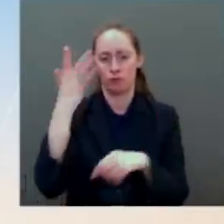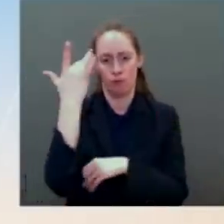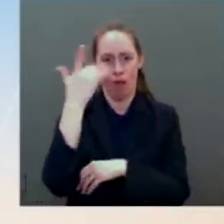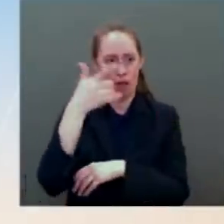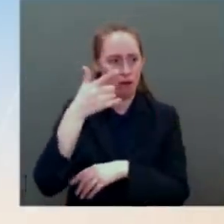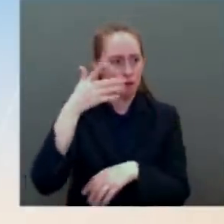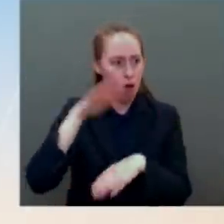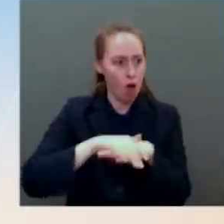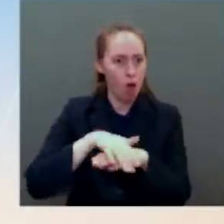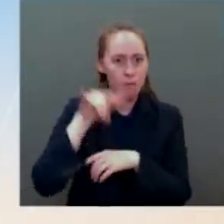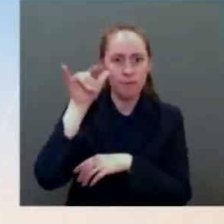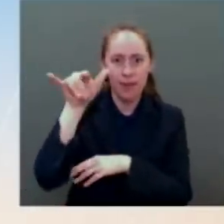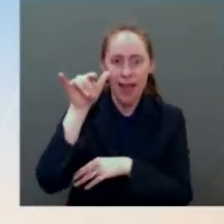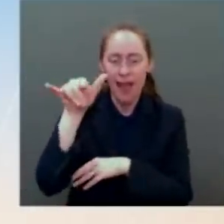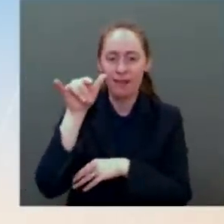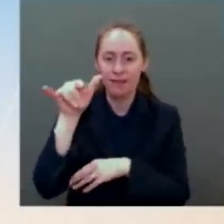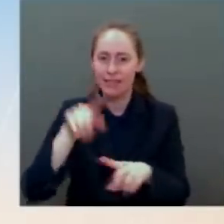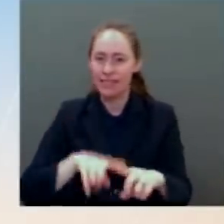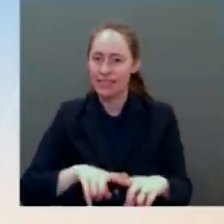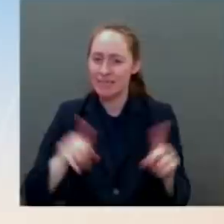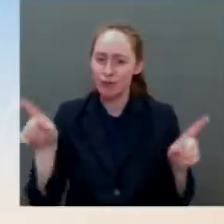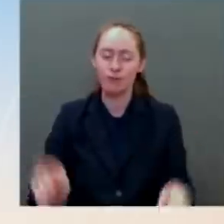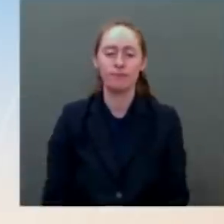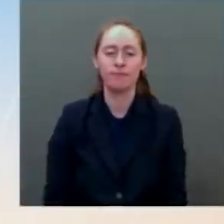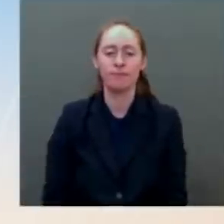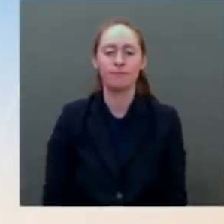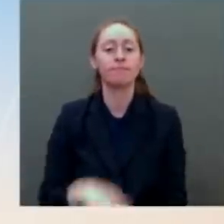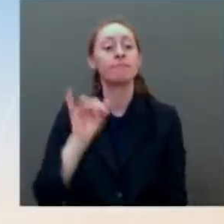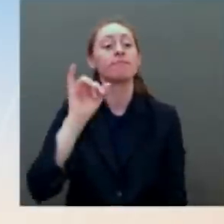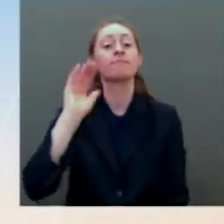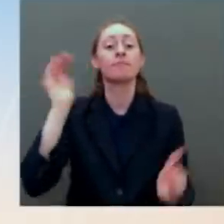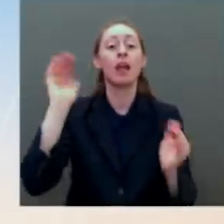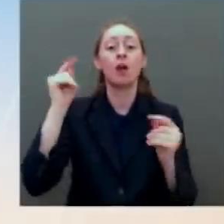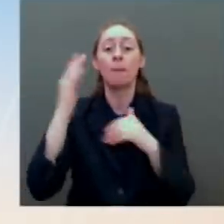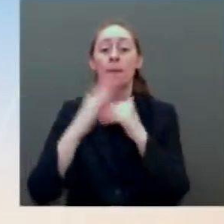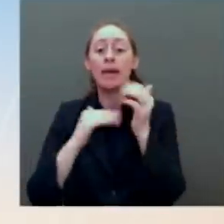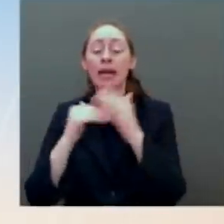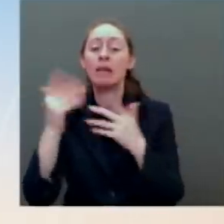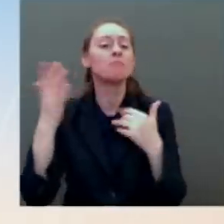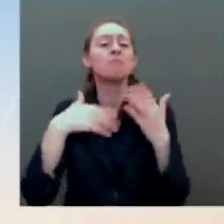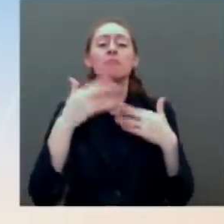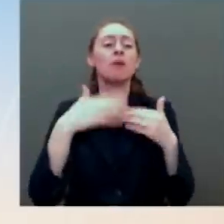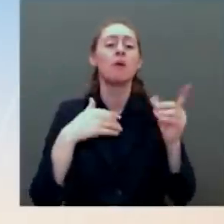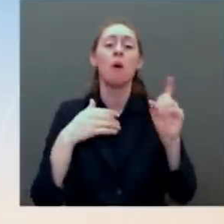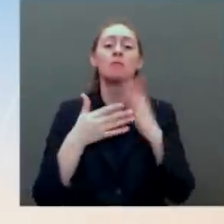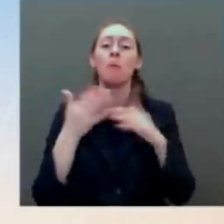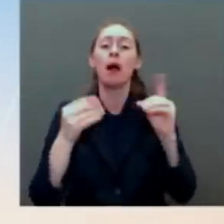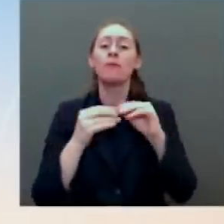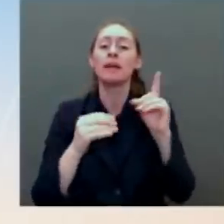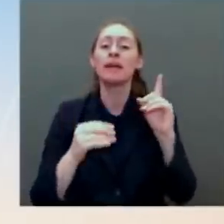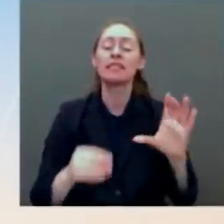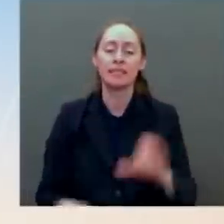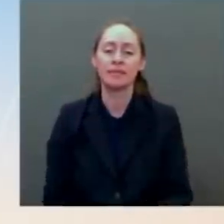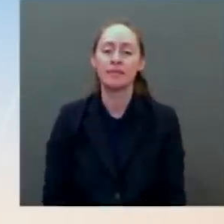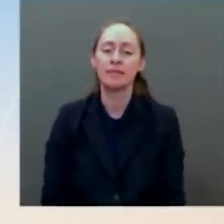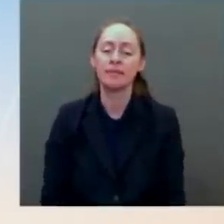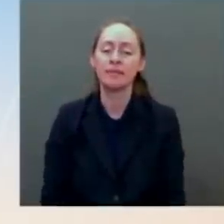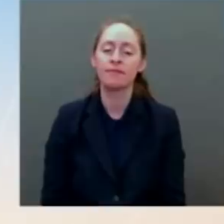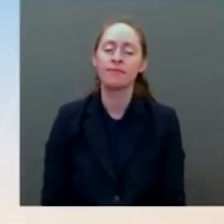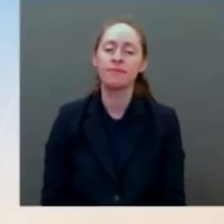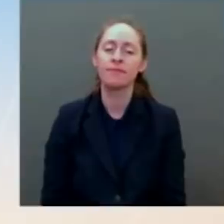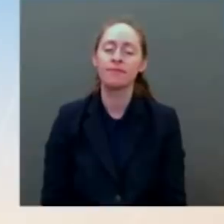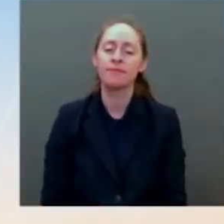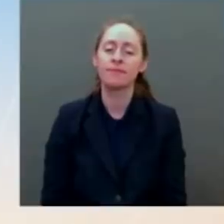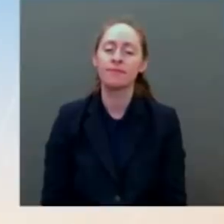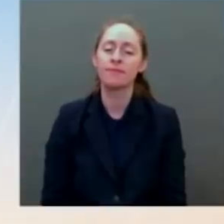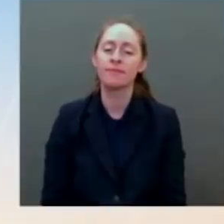we here continue to be in Washington, D.C., a green zone. But what we'd asked for, I think it's important to remember, is a two-week extension, or not asked for,